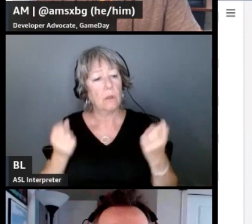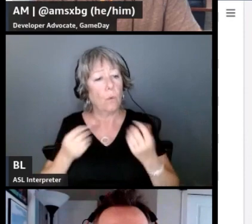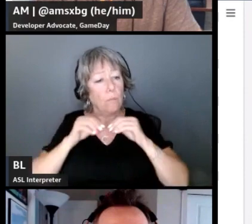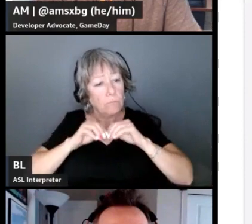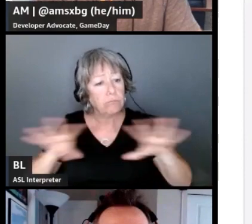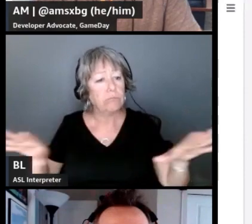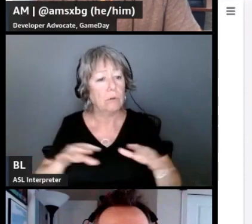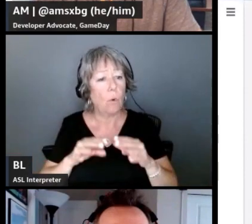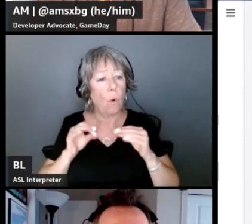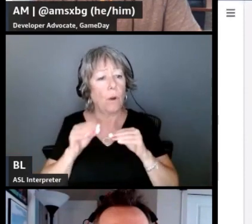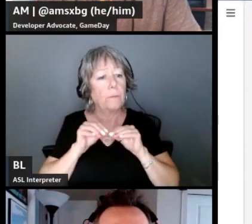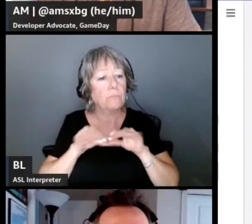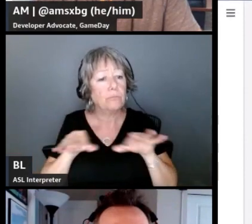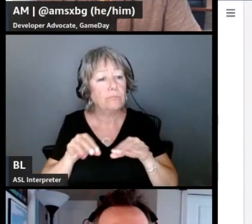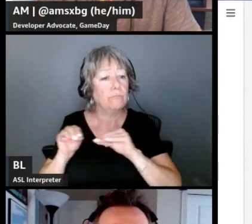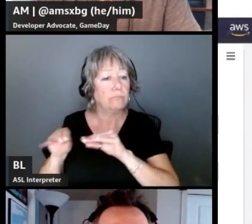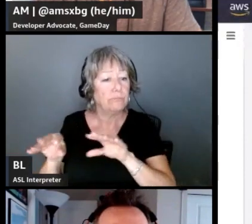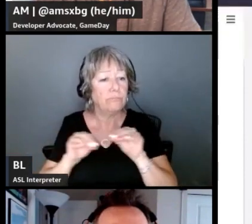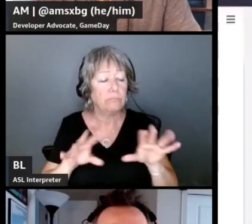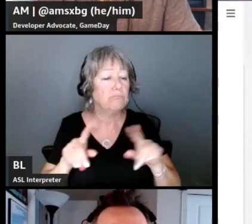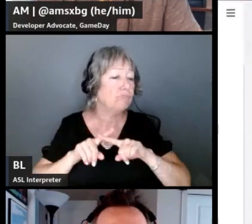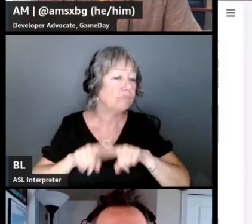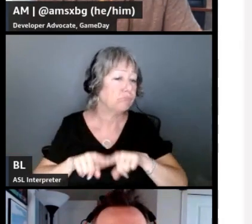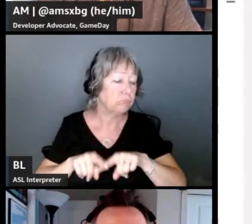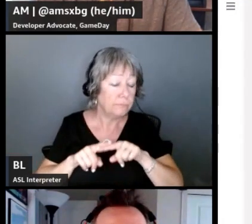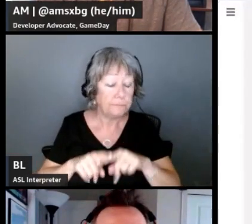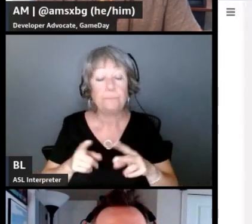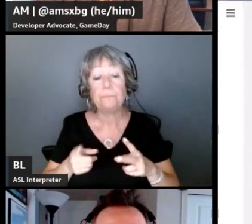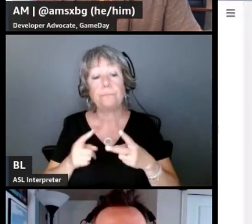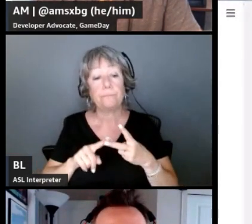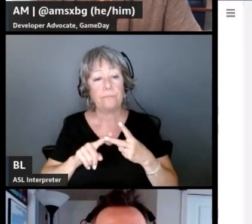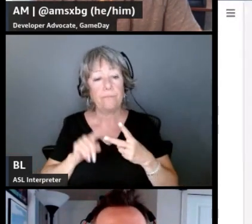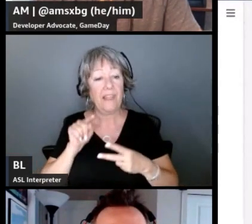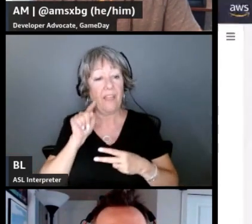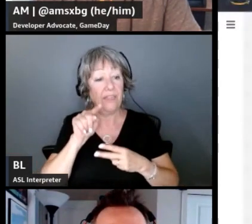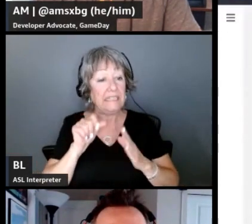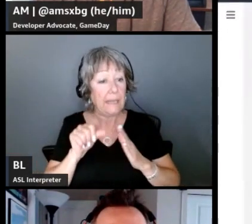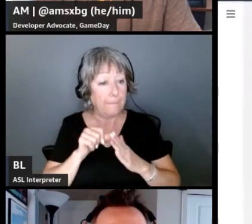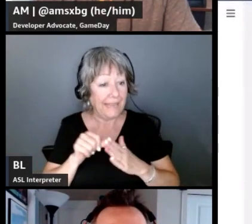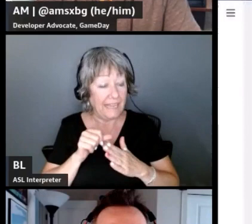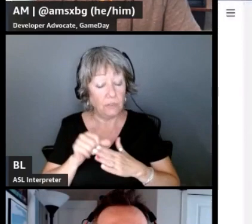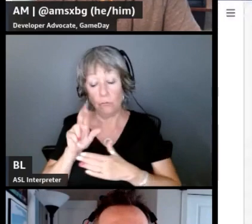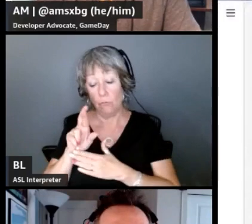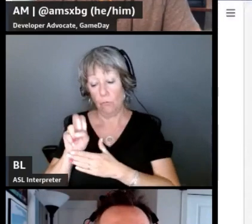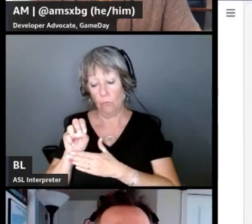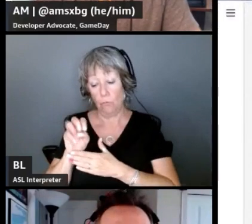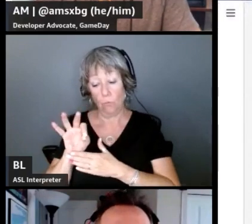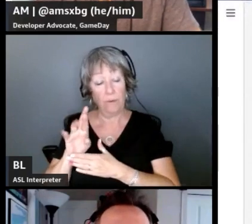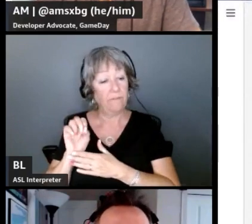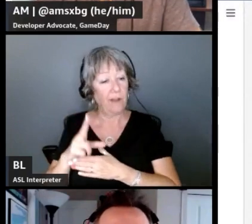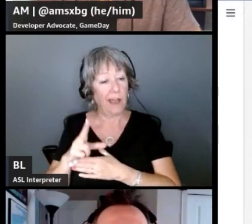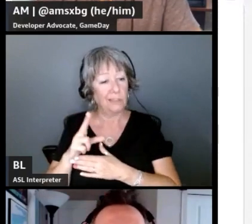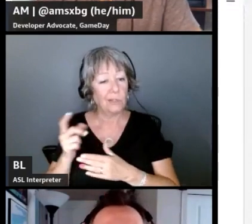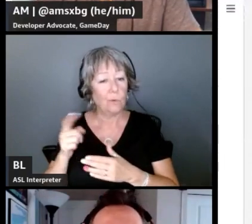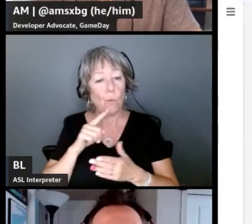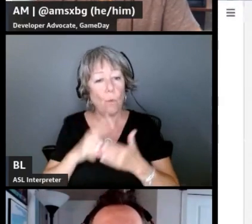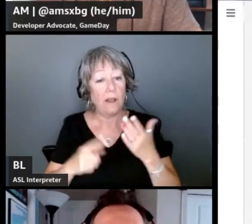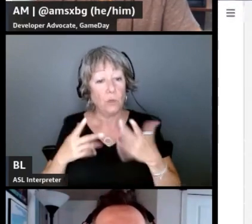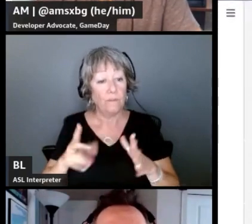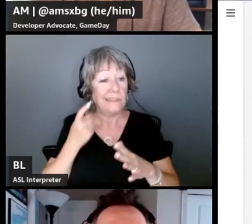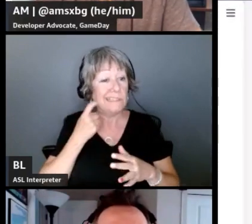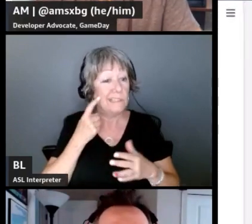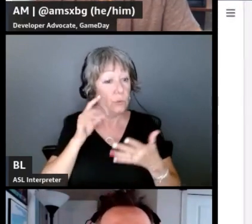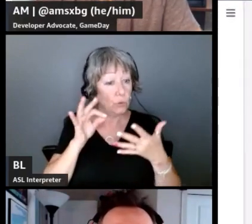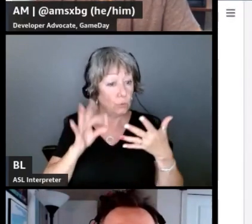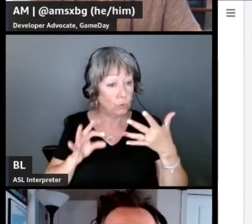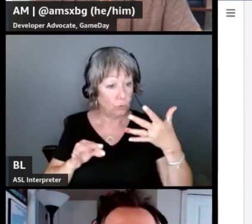deployment options. This particular page is just like, it's a refresh of like, hey, these are the choices that you have made. Just review it.